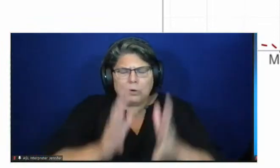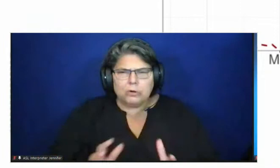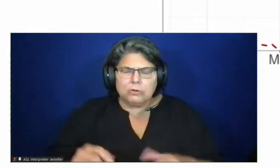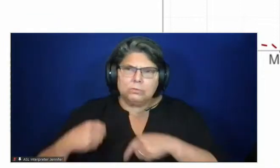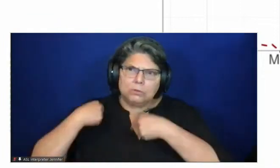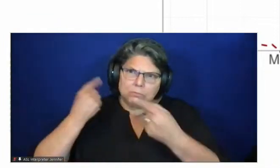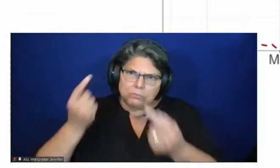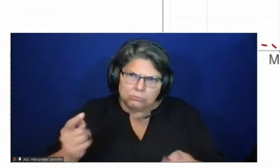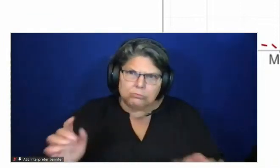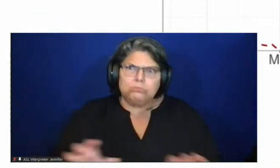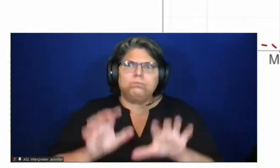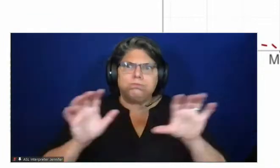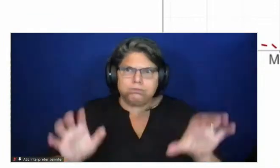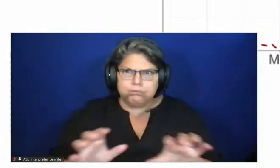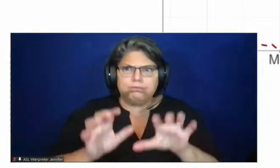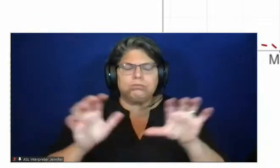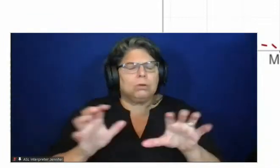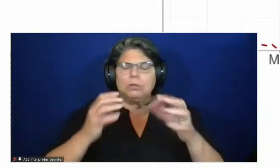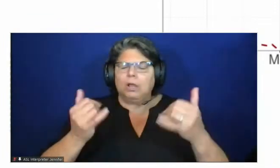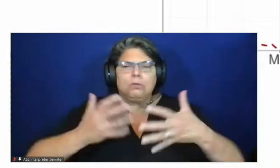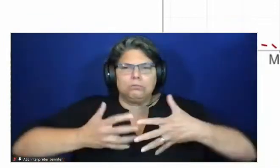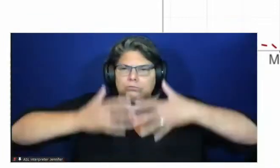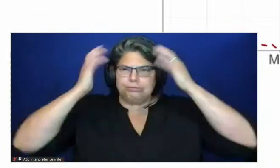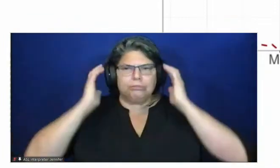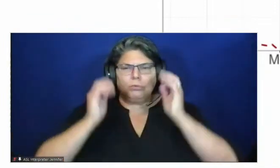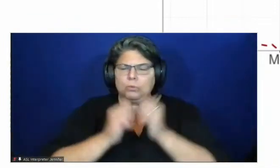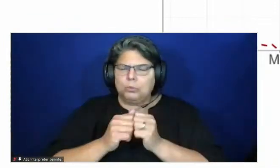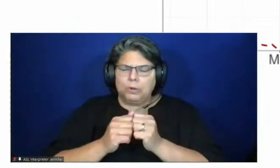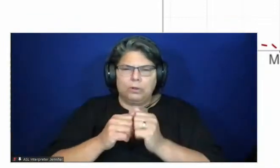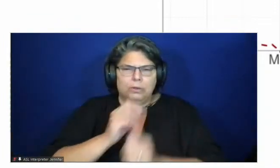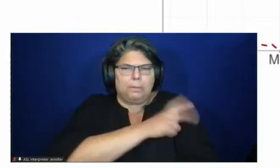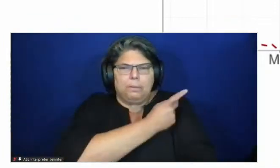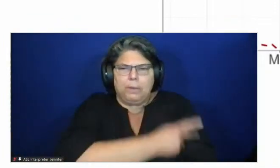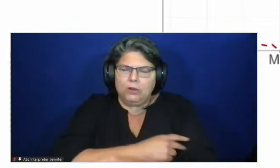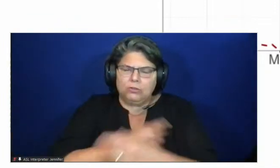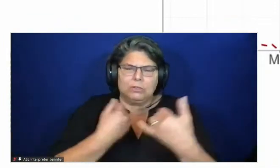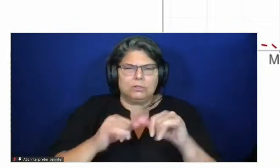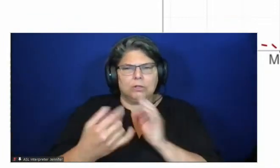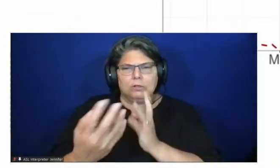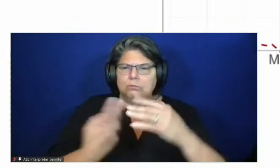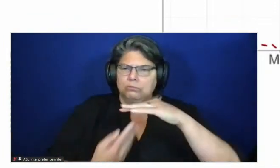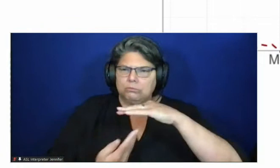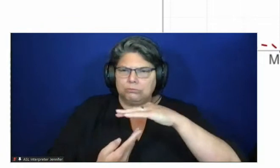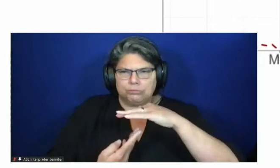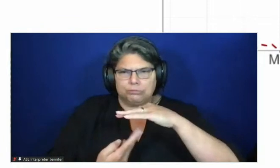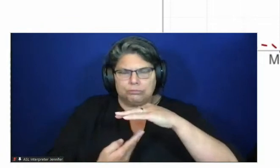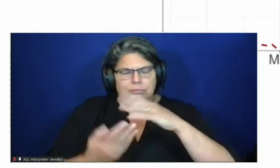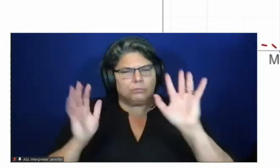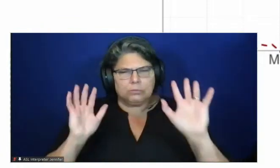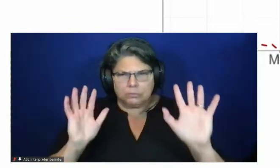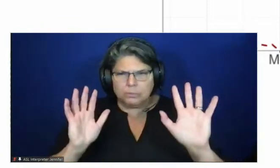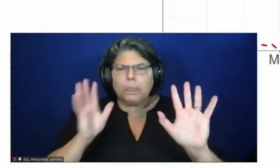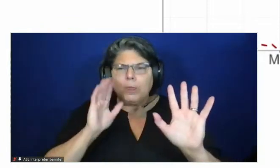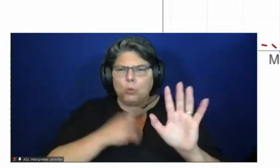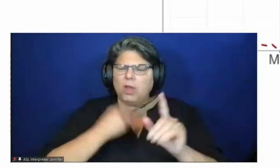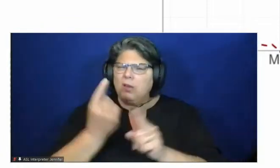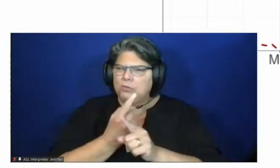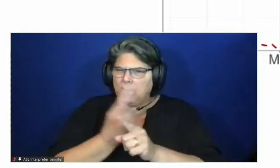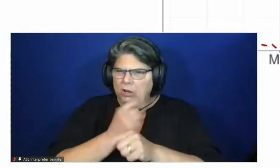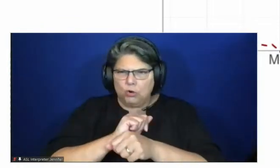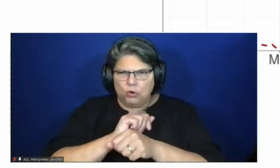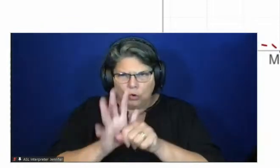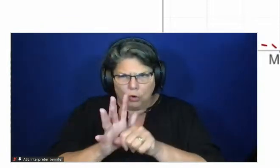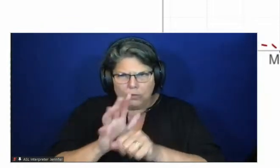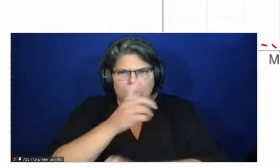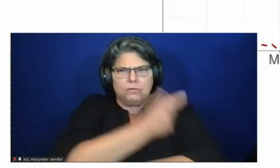spring are now very overworked with patients continuing to be in our hospitals. We will be having regular COVID vaccine